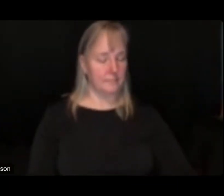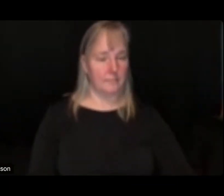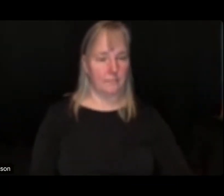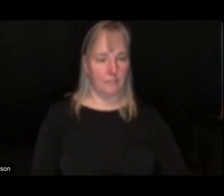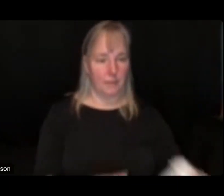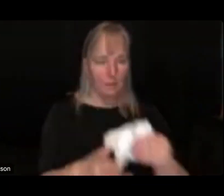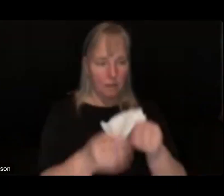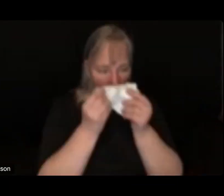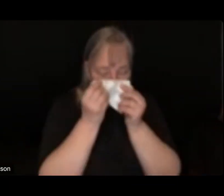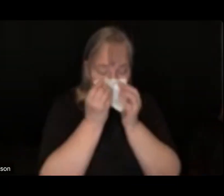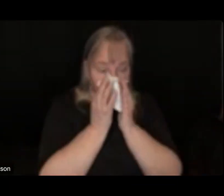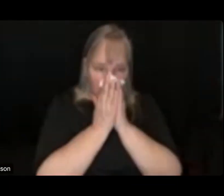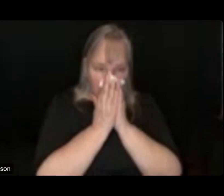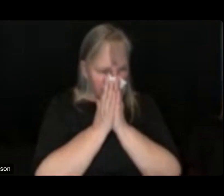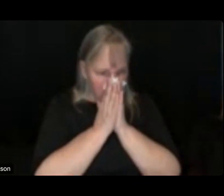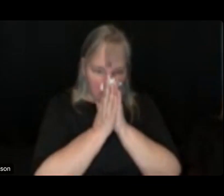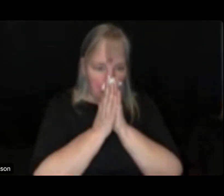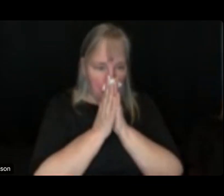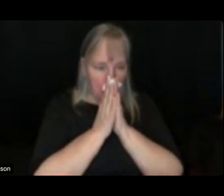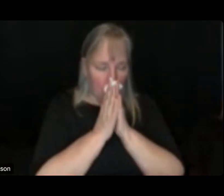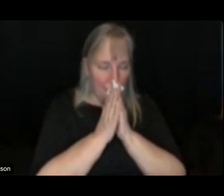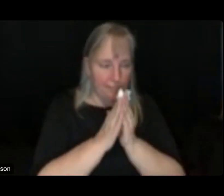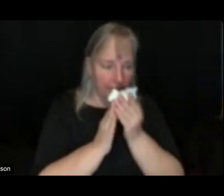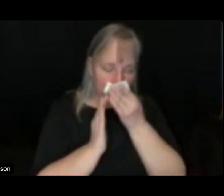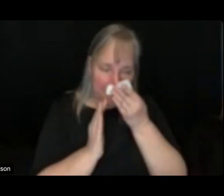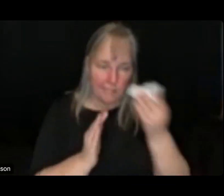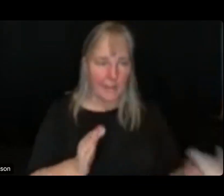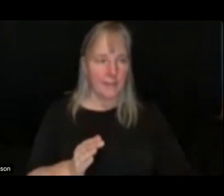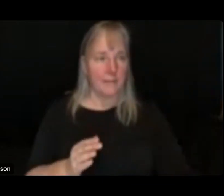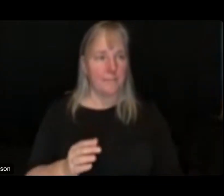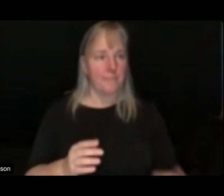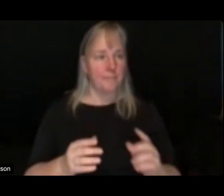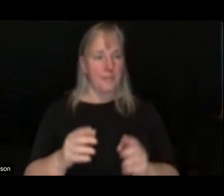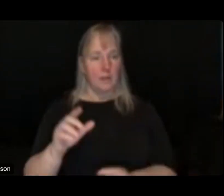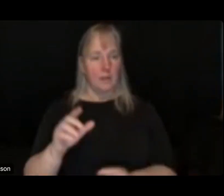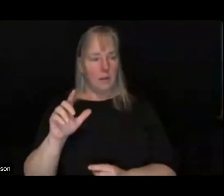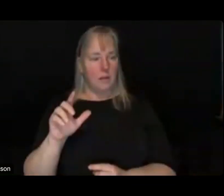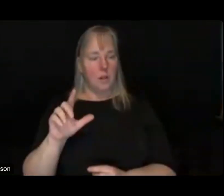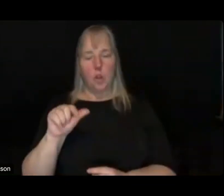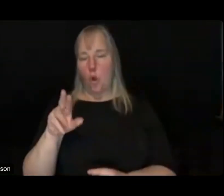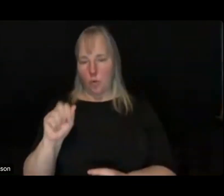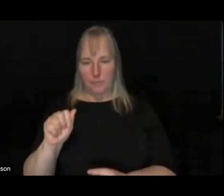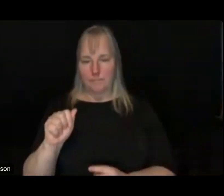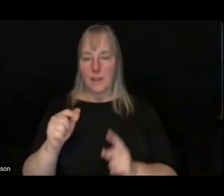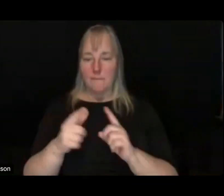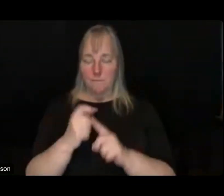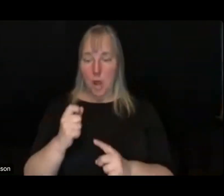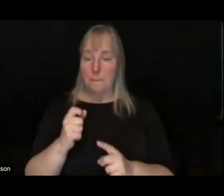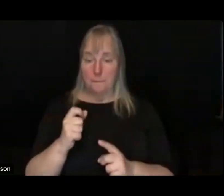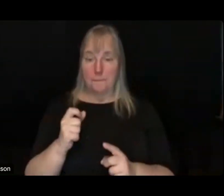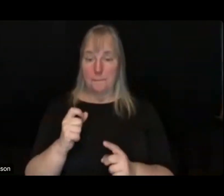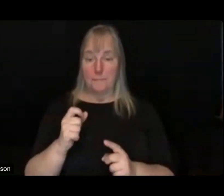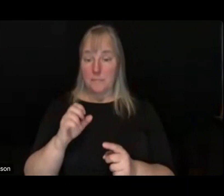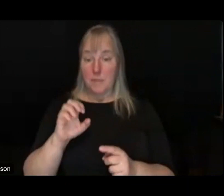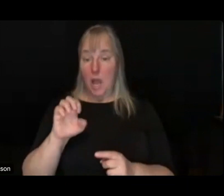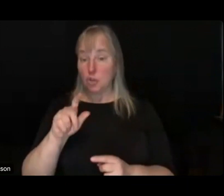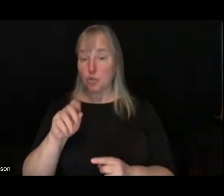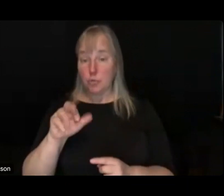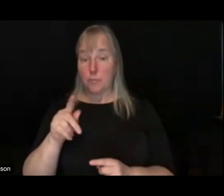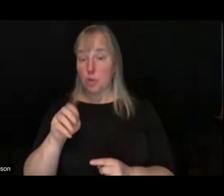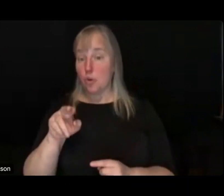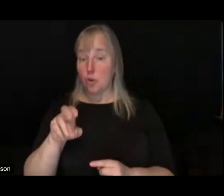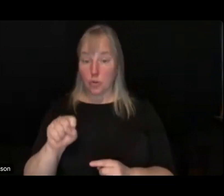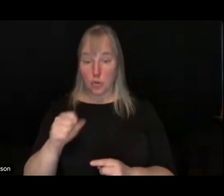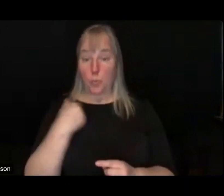I would say just from the Third's perspective and the entrepreneurs that we're serving, we are